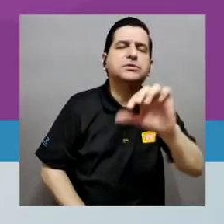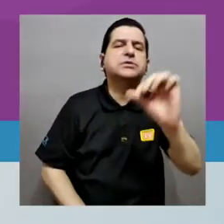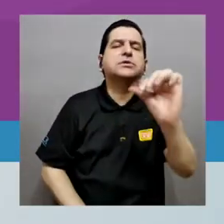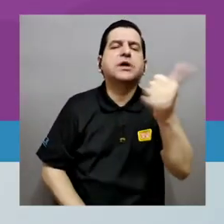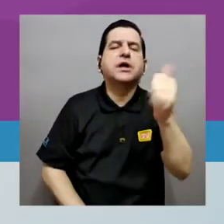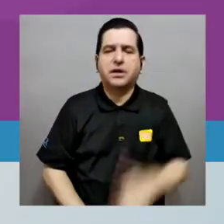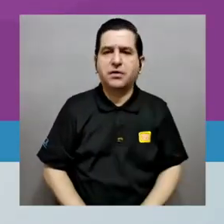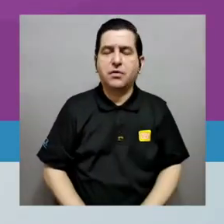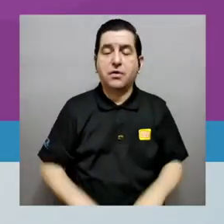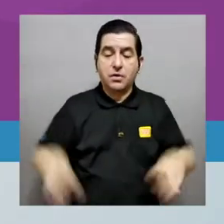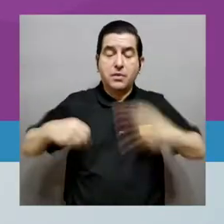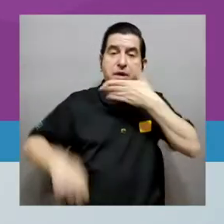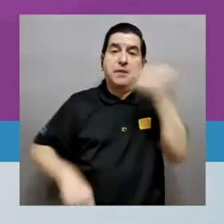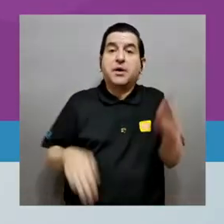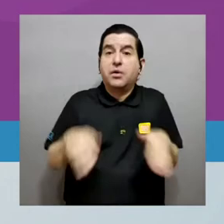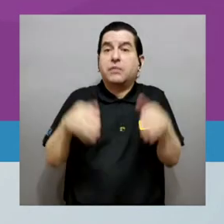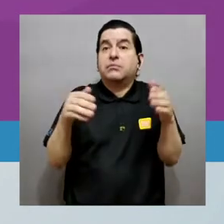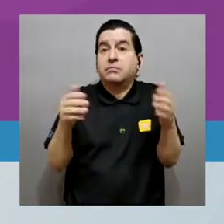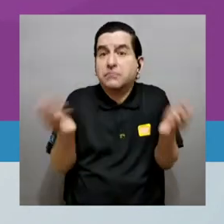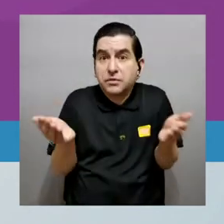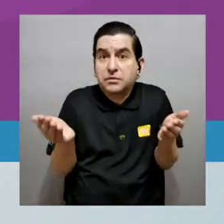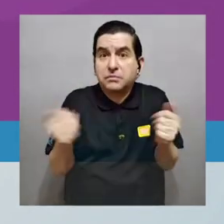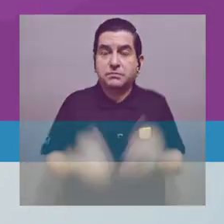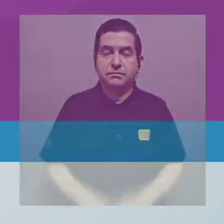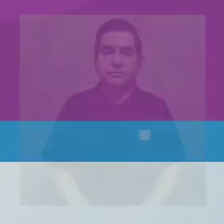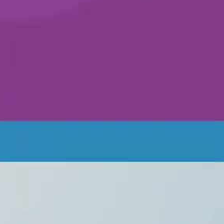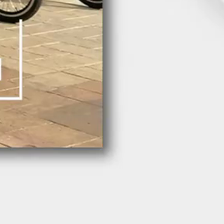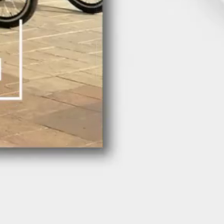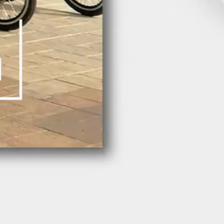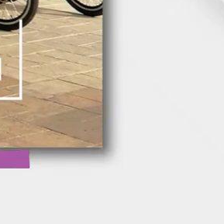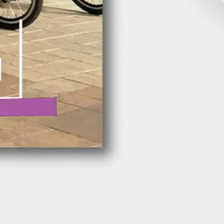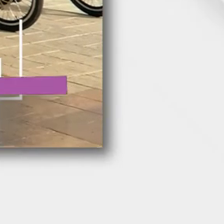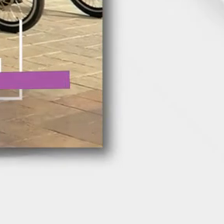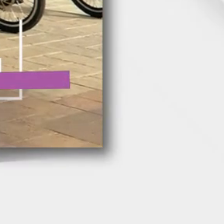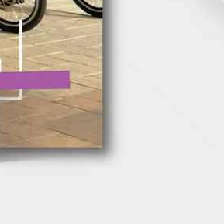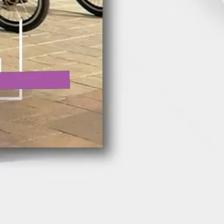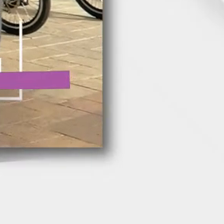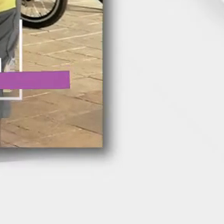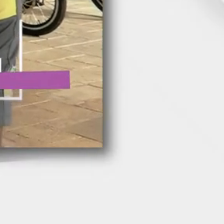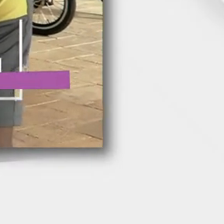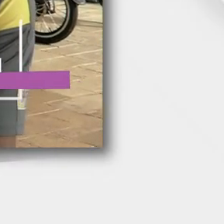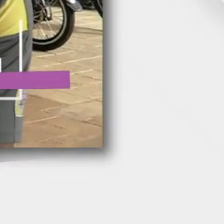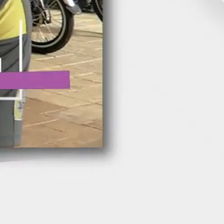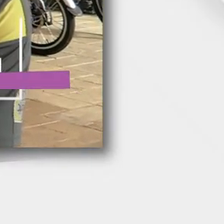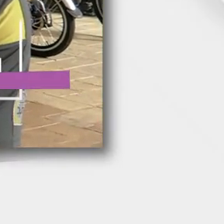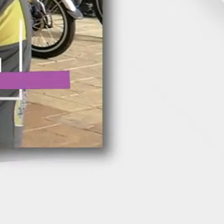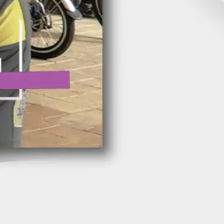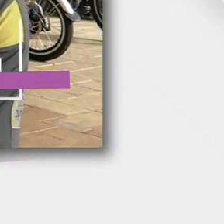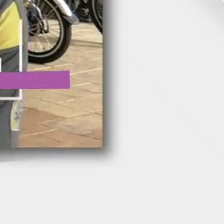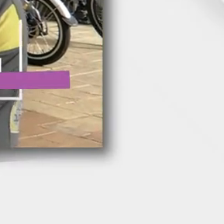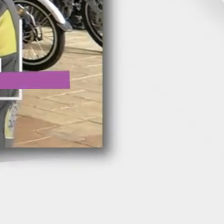¿Cuál consejo puede dar a otros de cómo vivir mejor? Yeah, spend more time